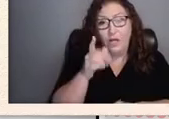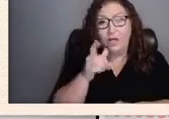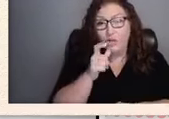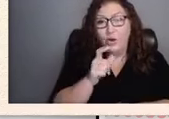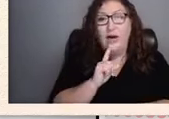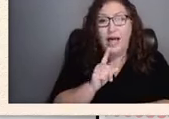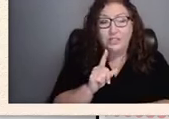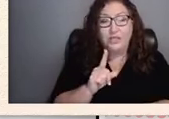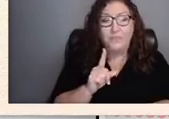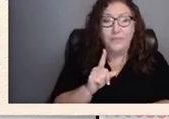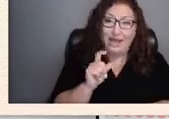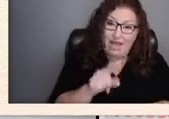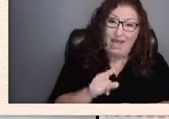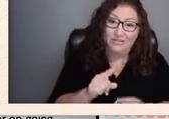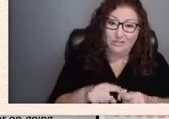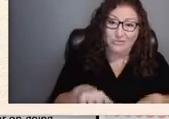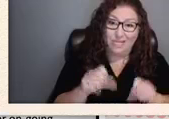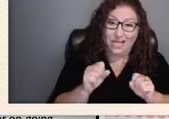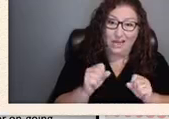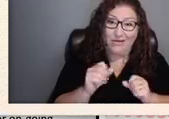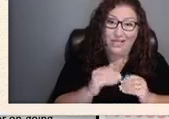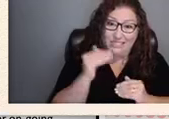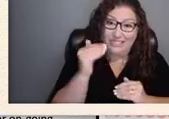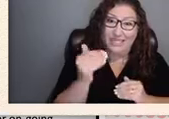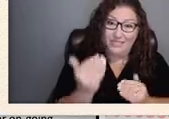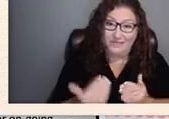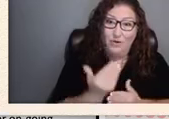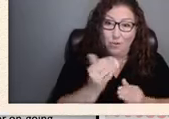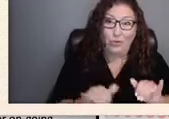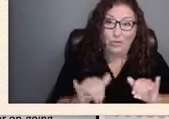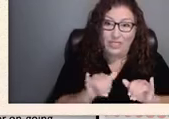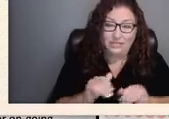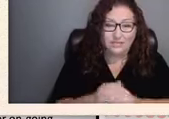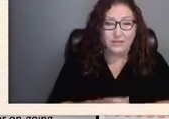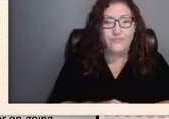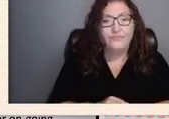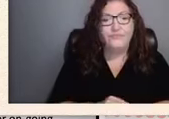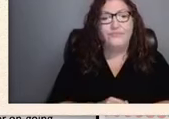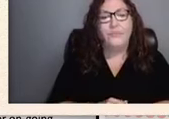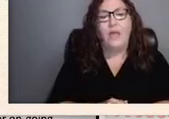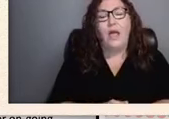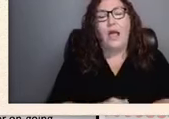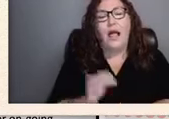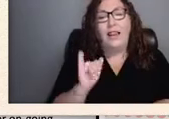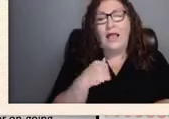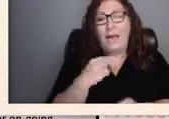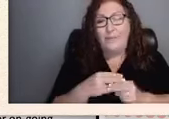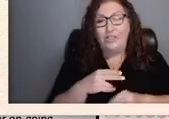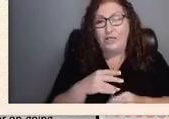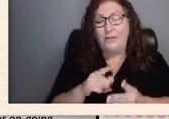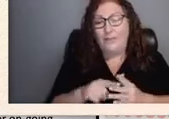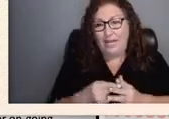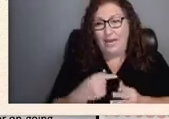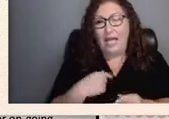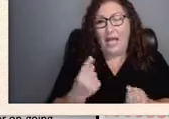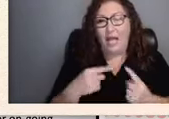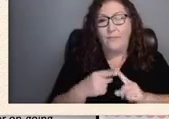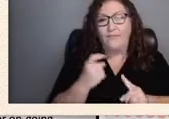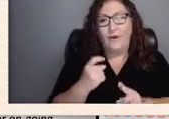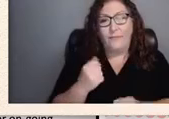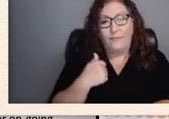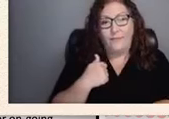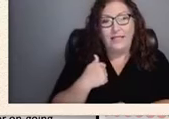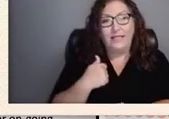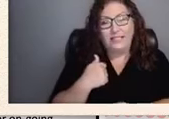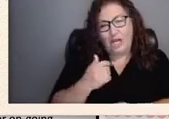take on really excessive new routines also. It was mentioned at the beginning that I came from sort of the military track